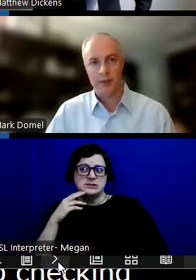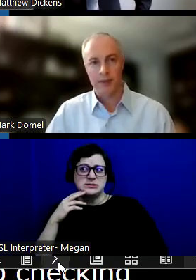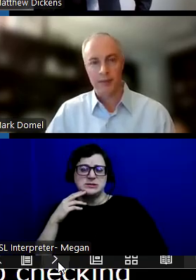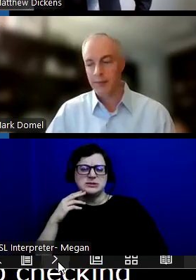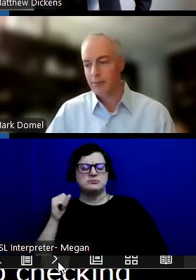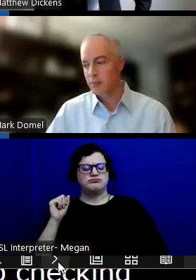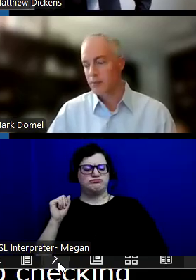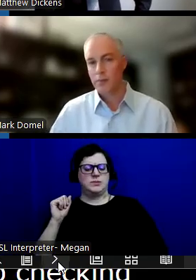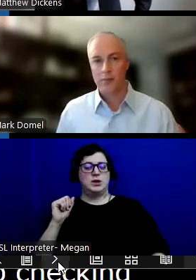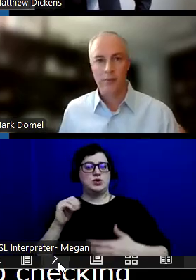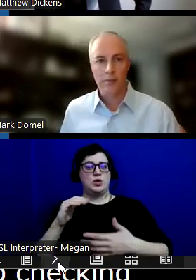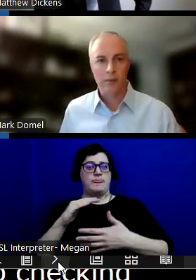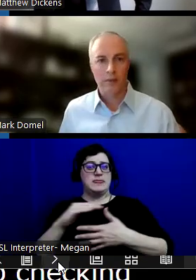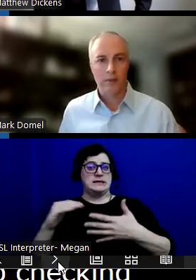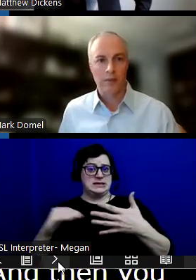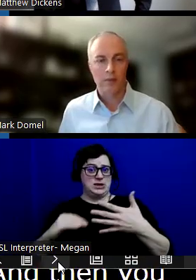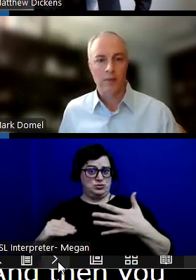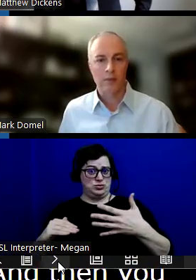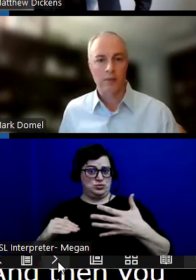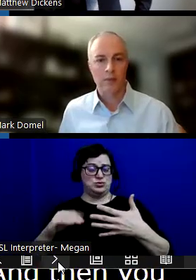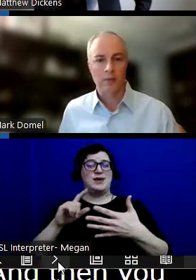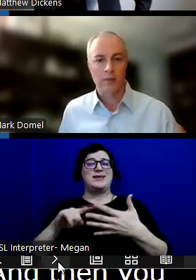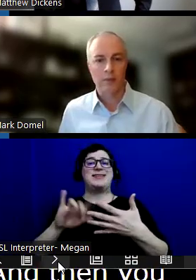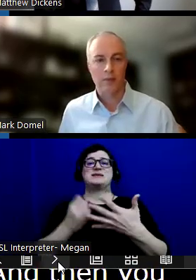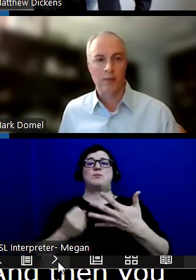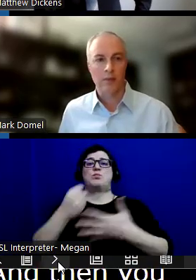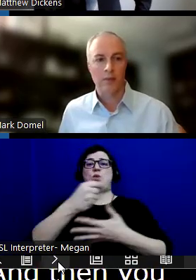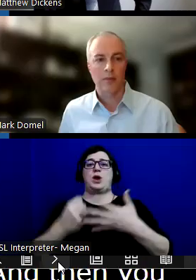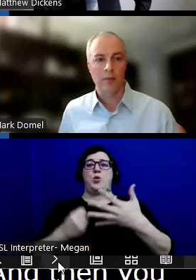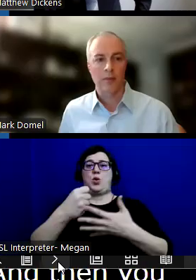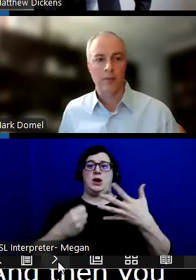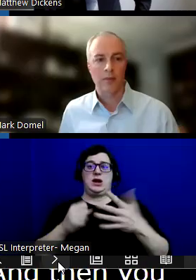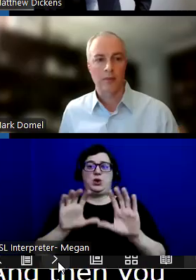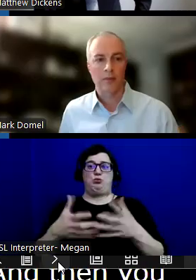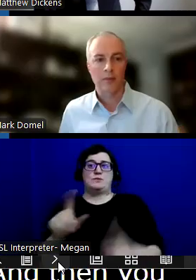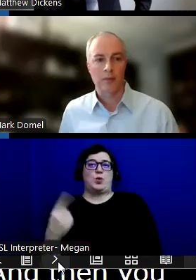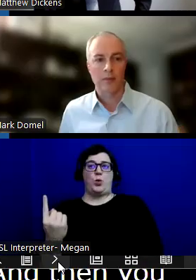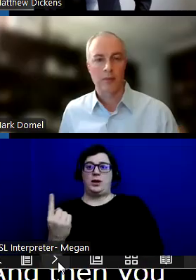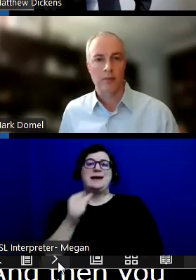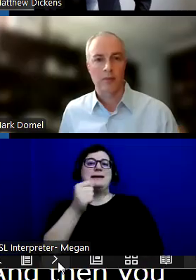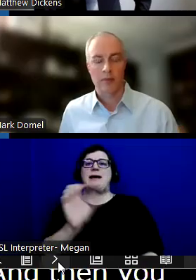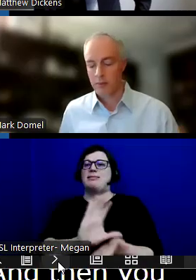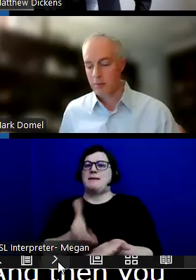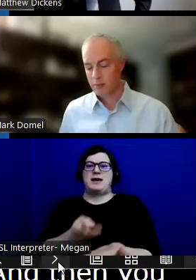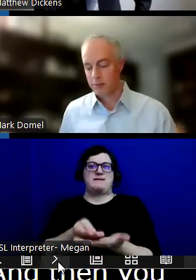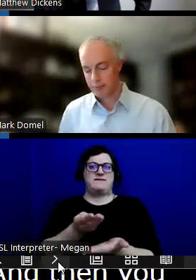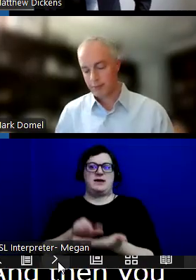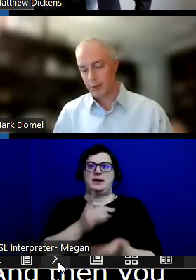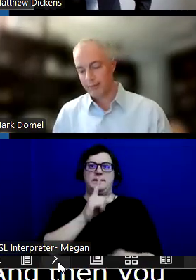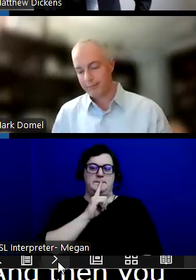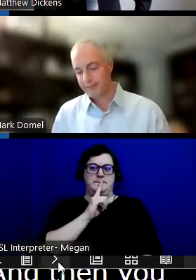So the tiers break it down into the priority groups only, not the amount of funding that you'll receive.